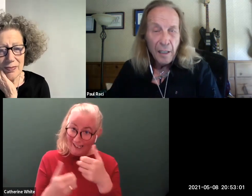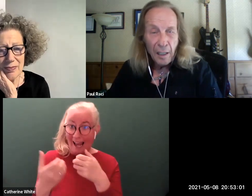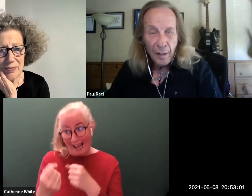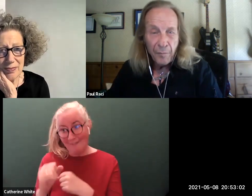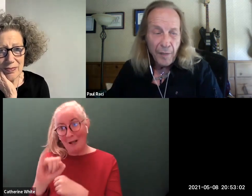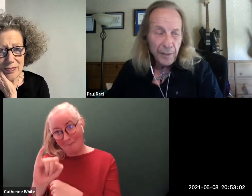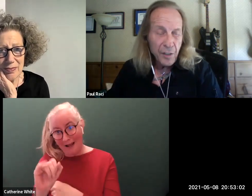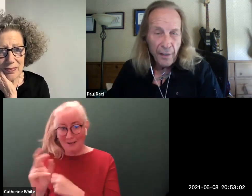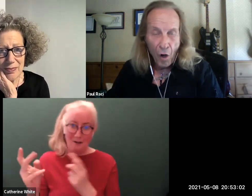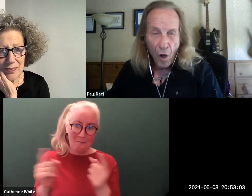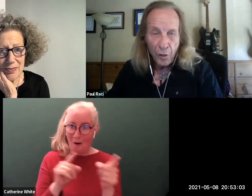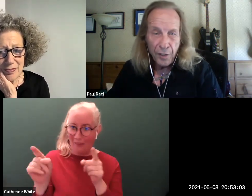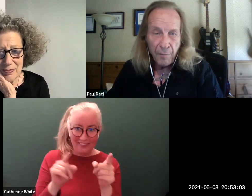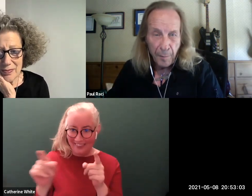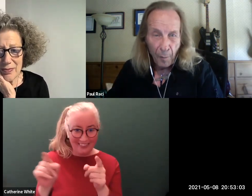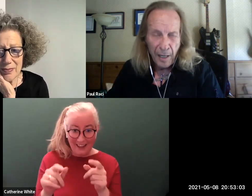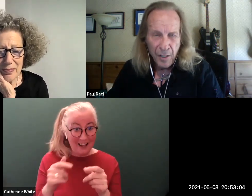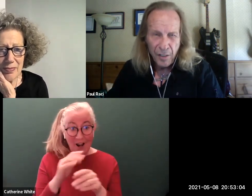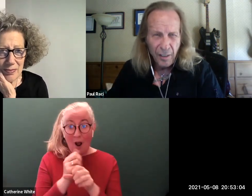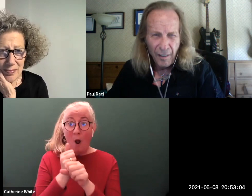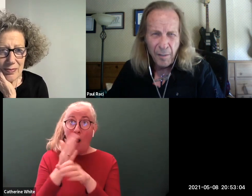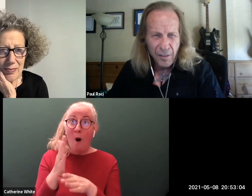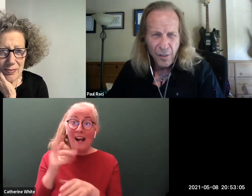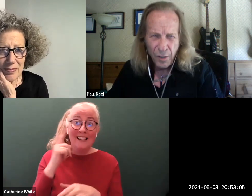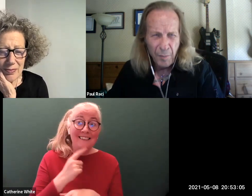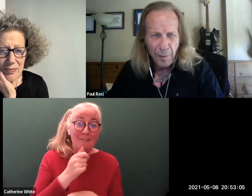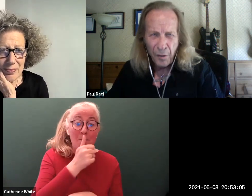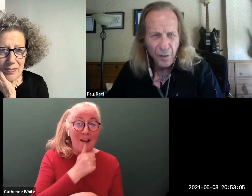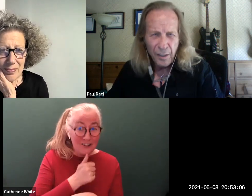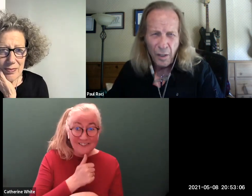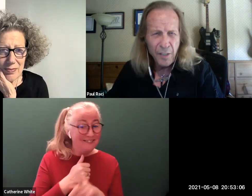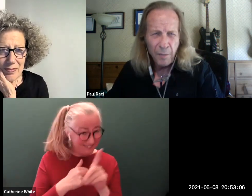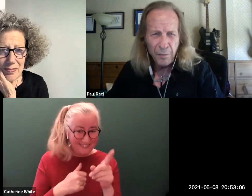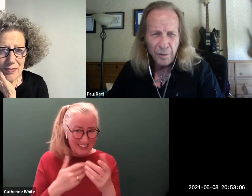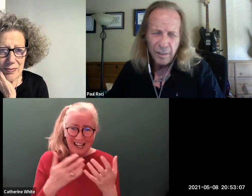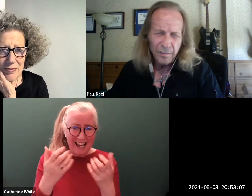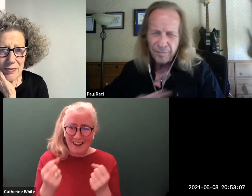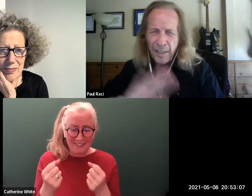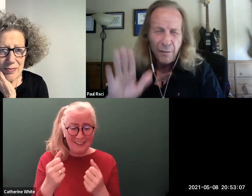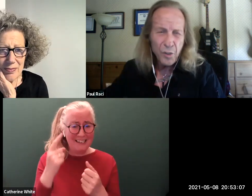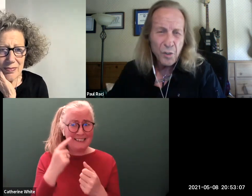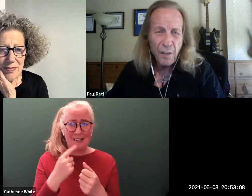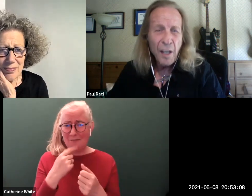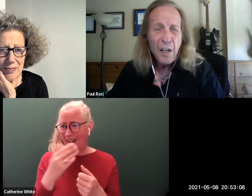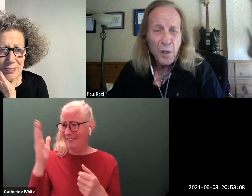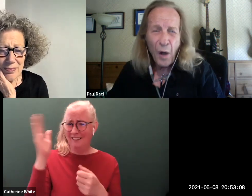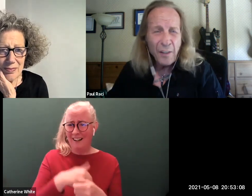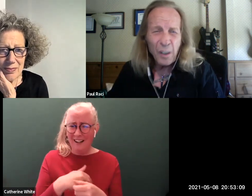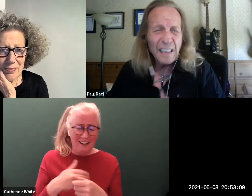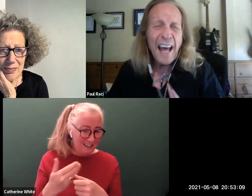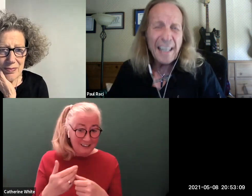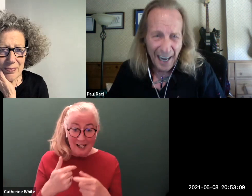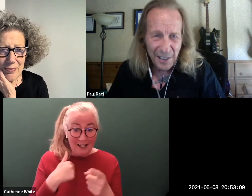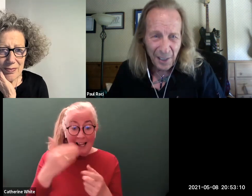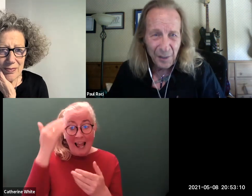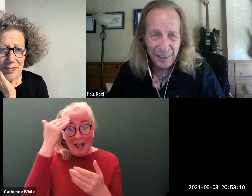Mm. Not to say that all deaf people are patient. I've met there's some people out there that don't have time for as soon as they I know a